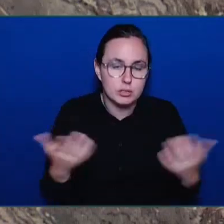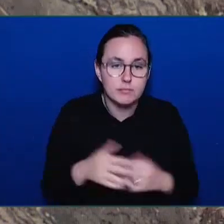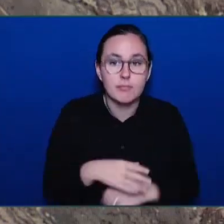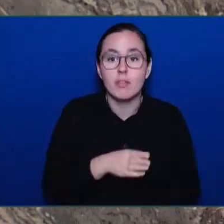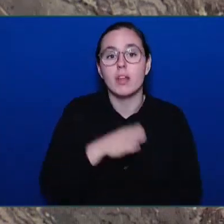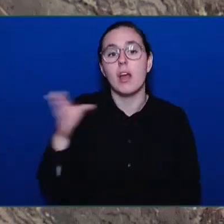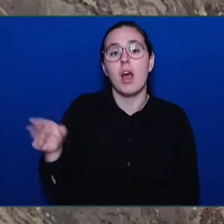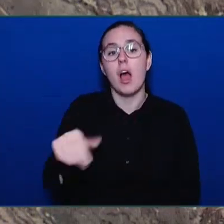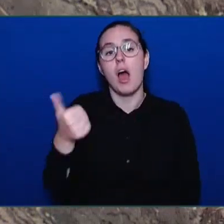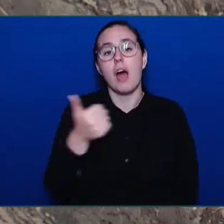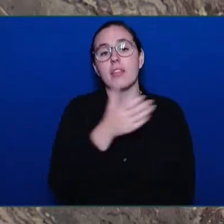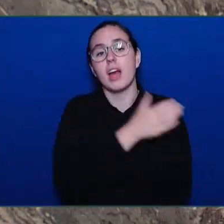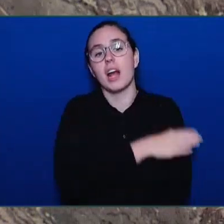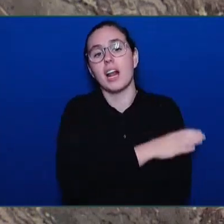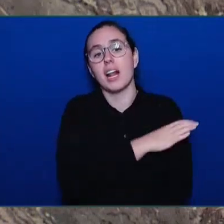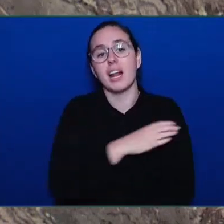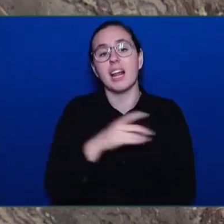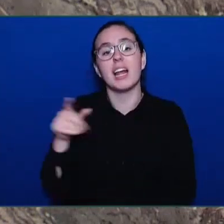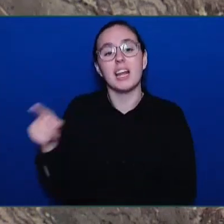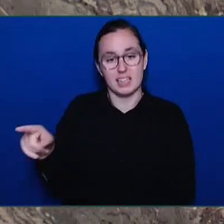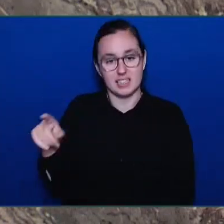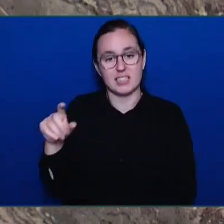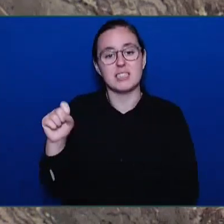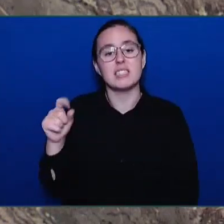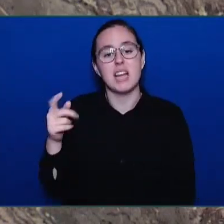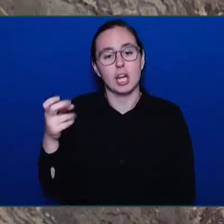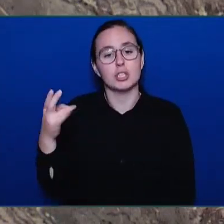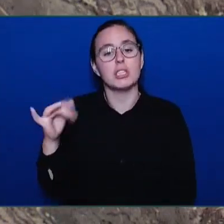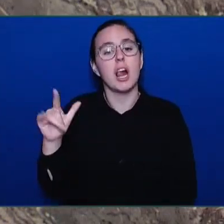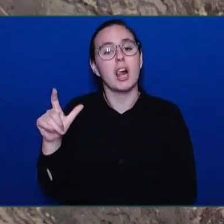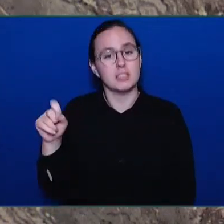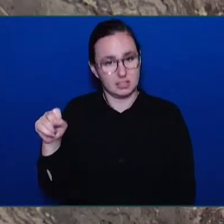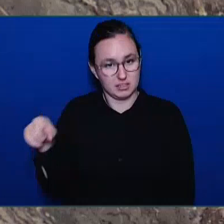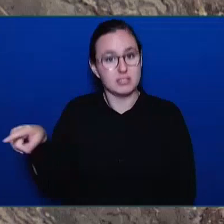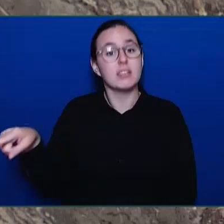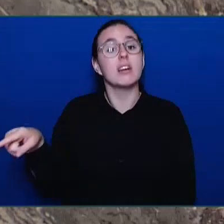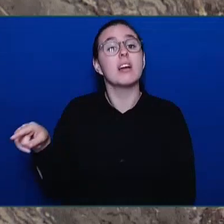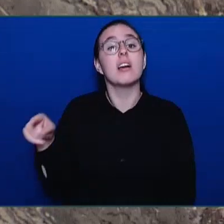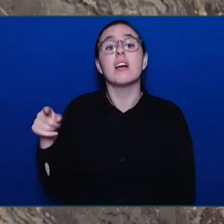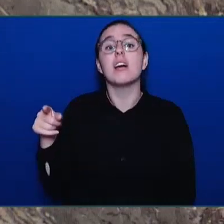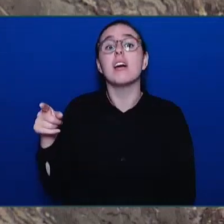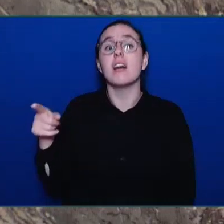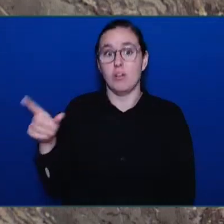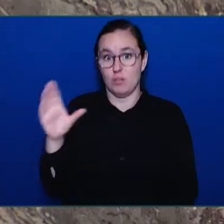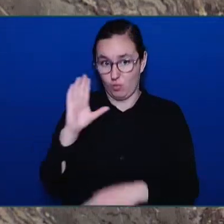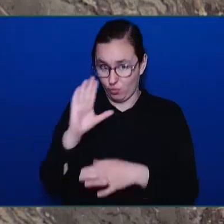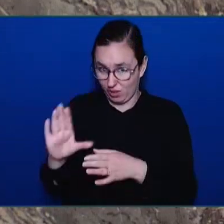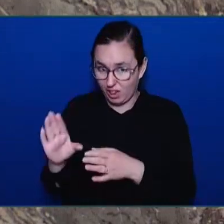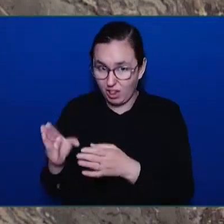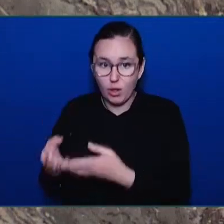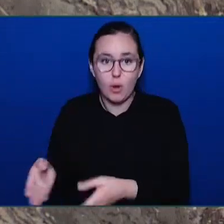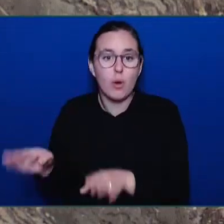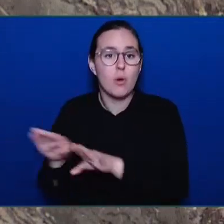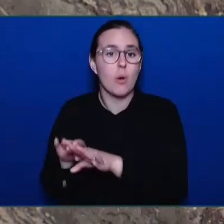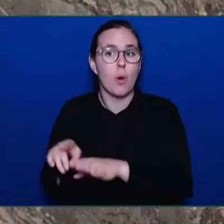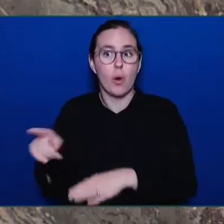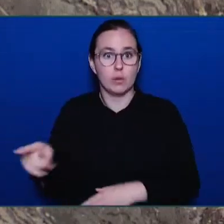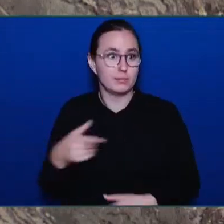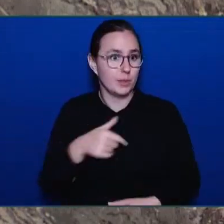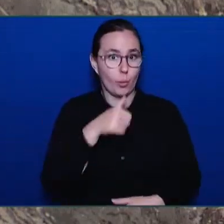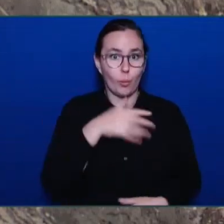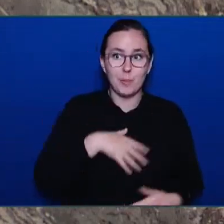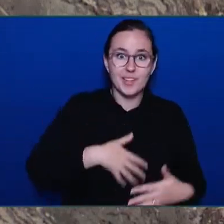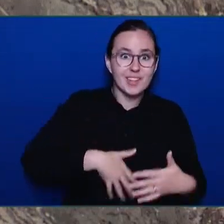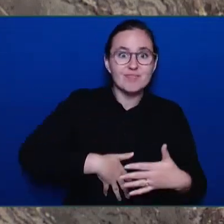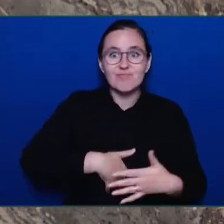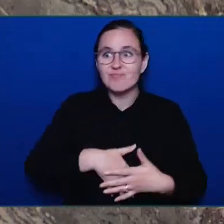closure. Obviously, expectant mothers are scared and they have nowhere to go. Kristen is 15 weeks pregnant and